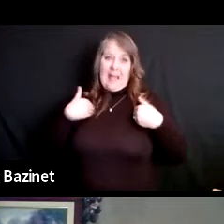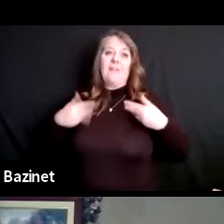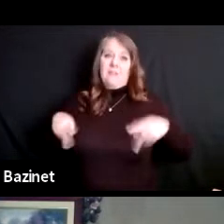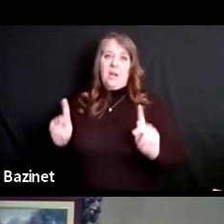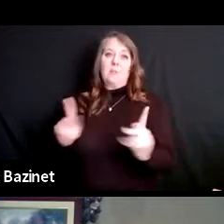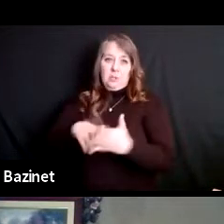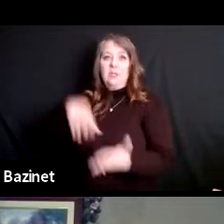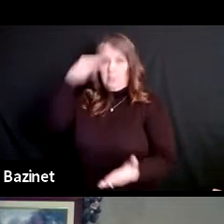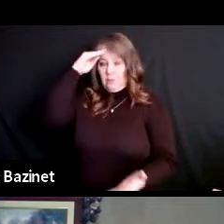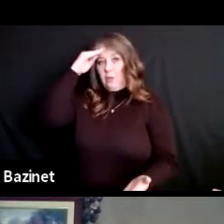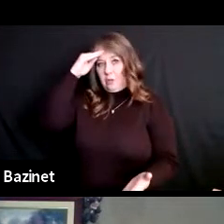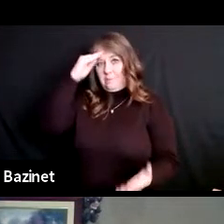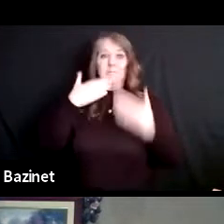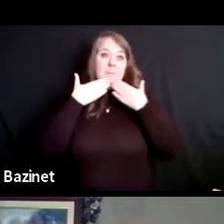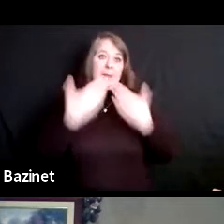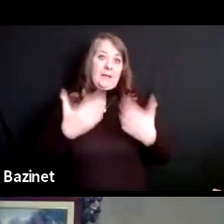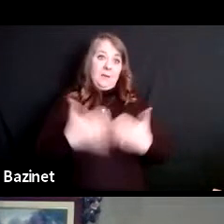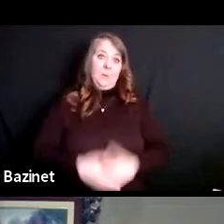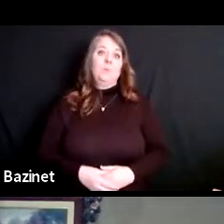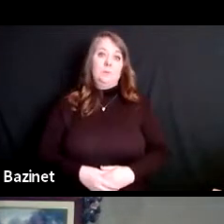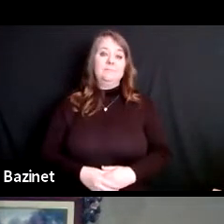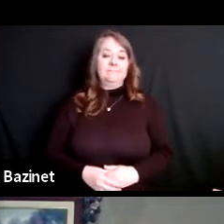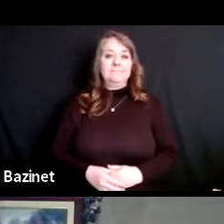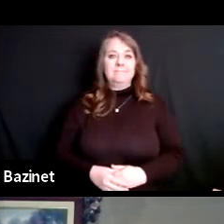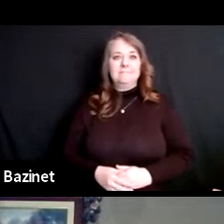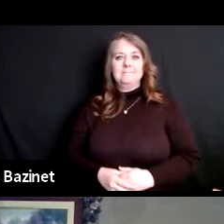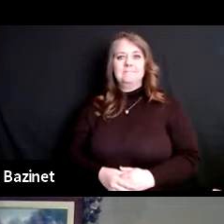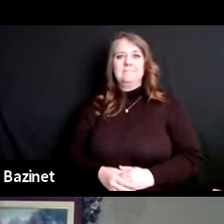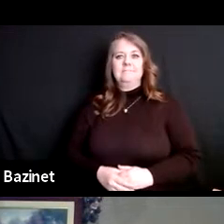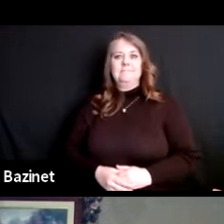learn. Thank you.